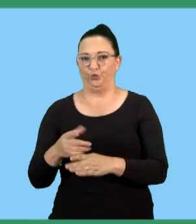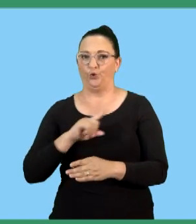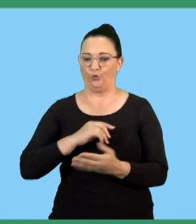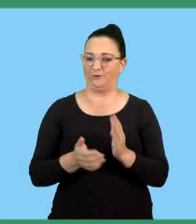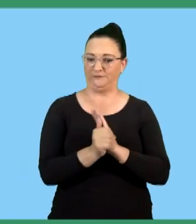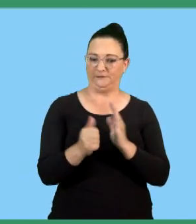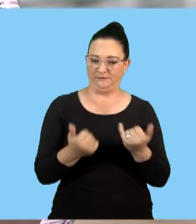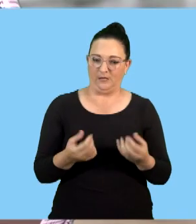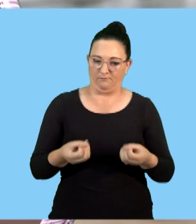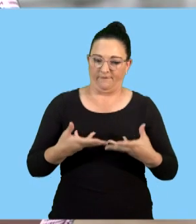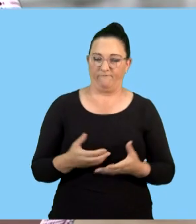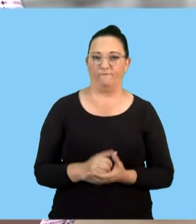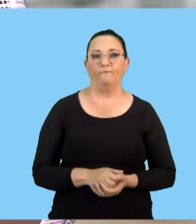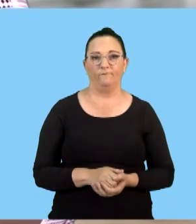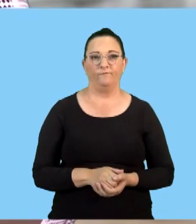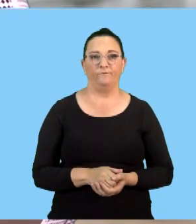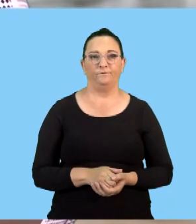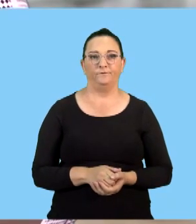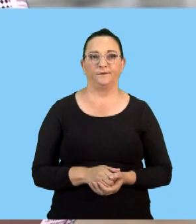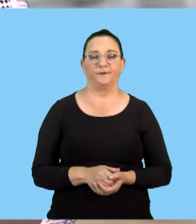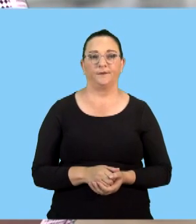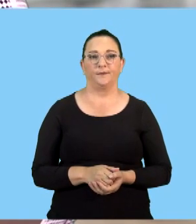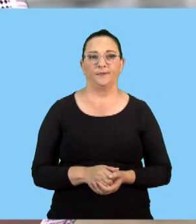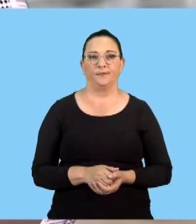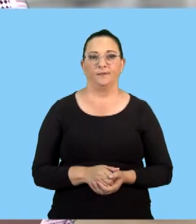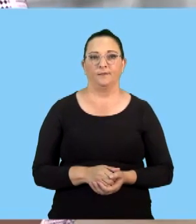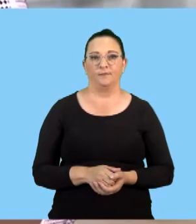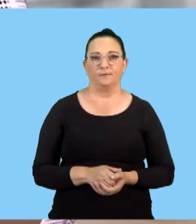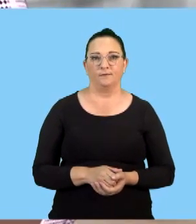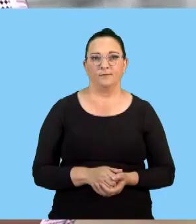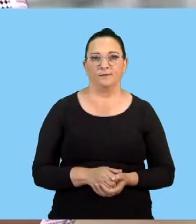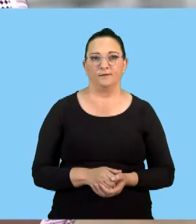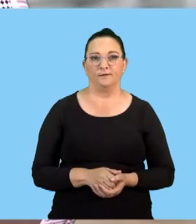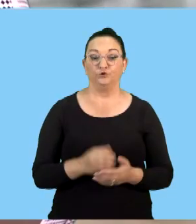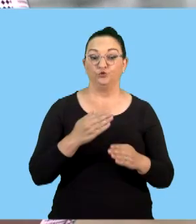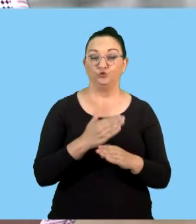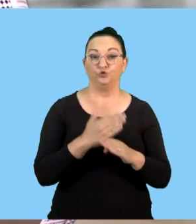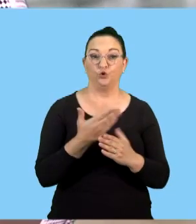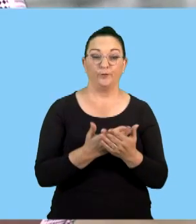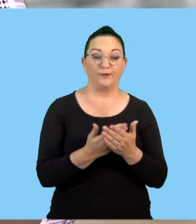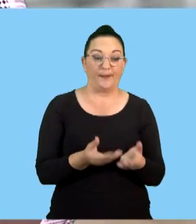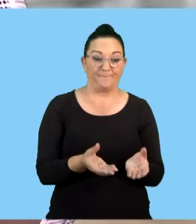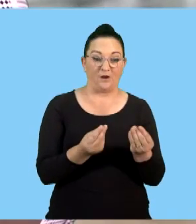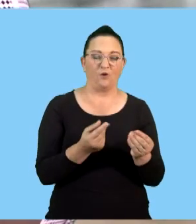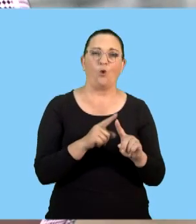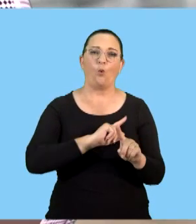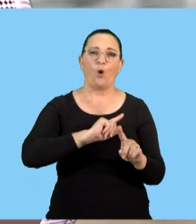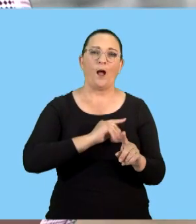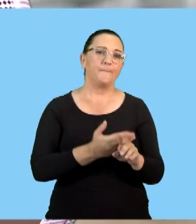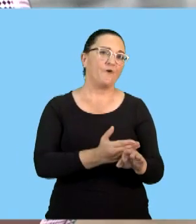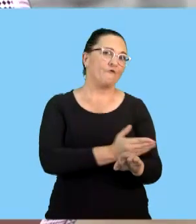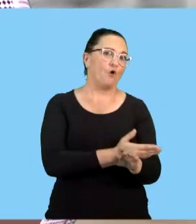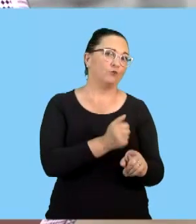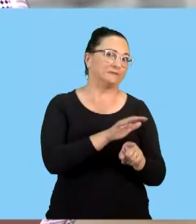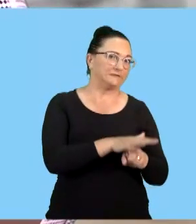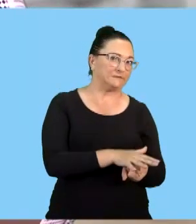because of the skill that you are given. Right. It improves the chances of getting a job for previously